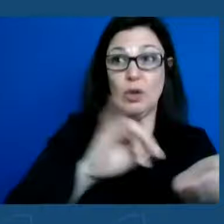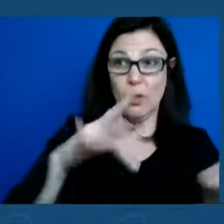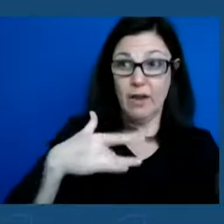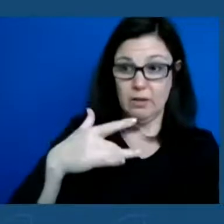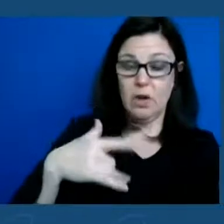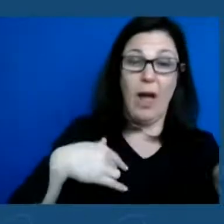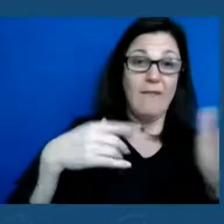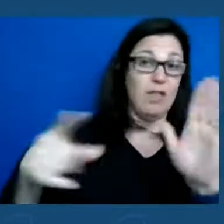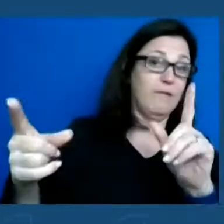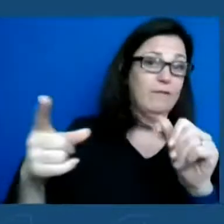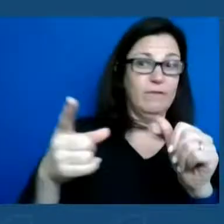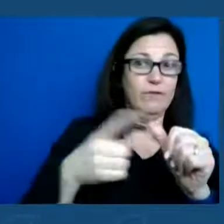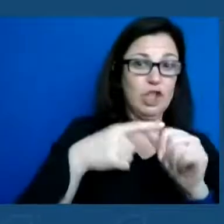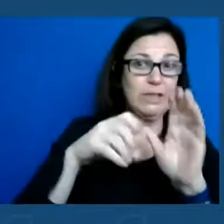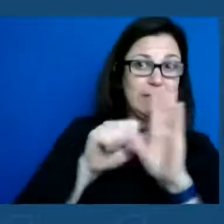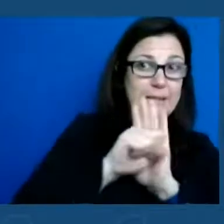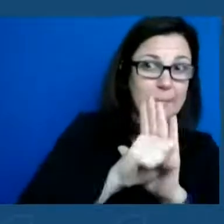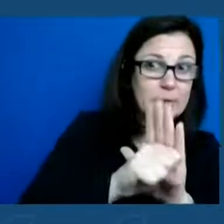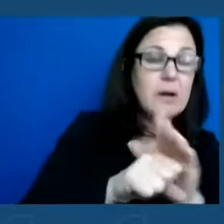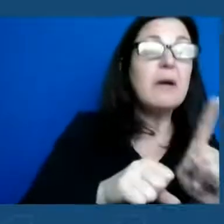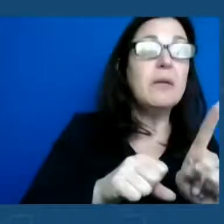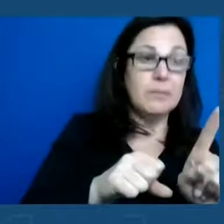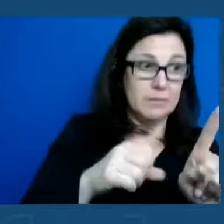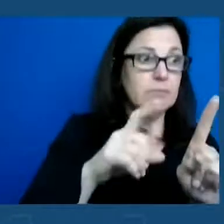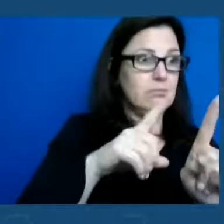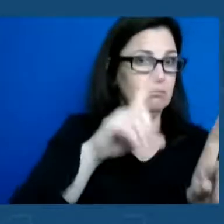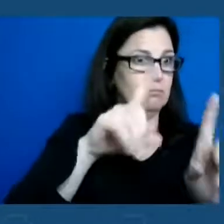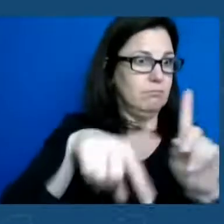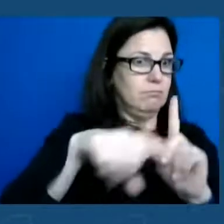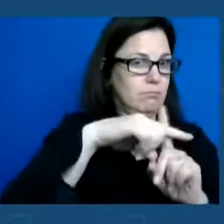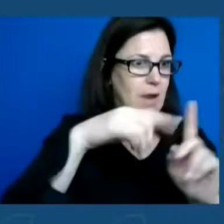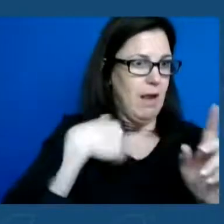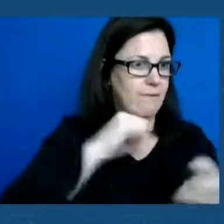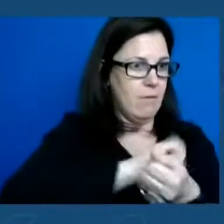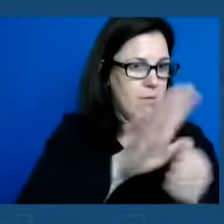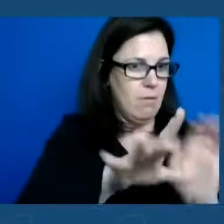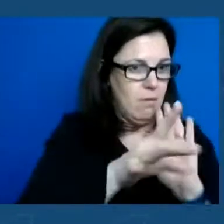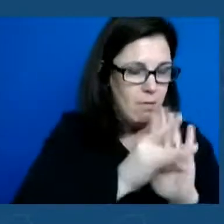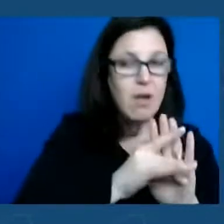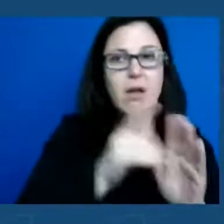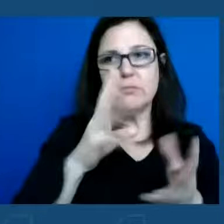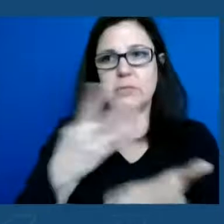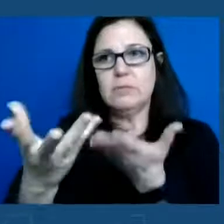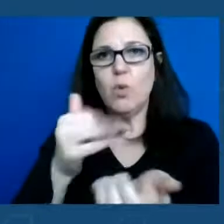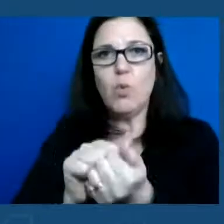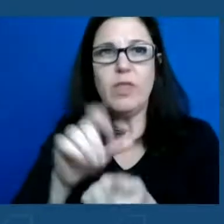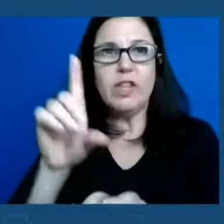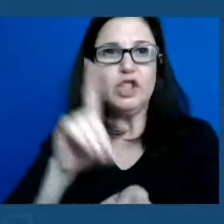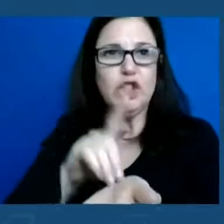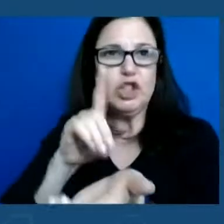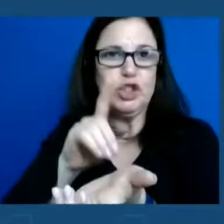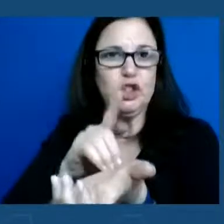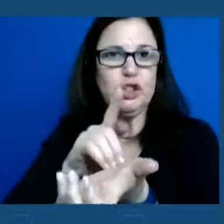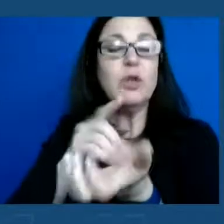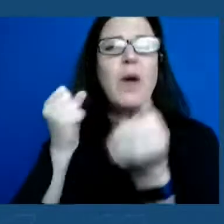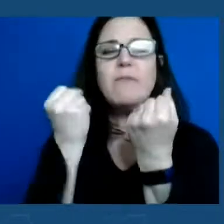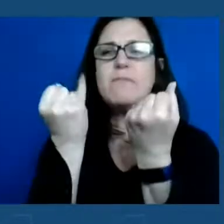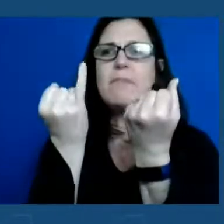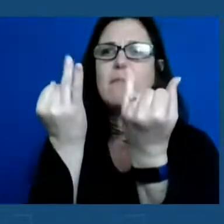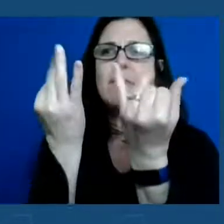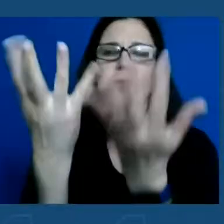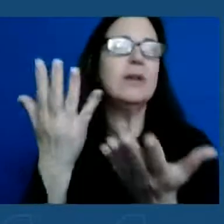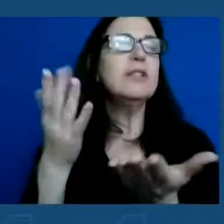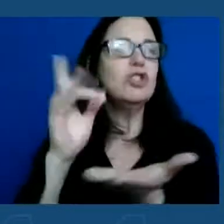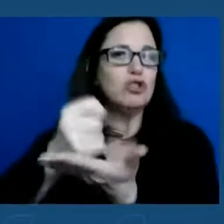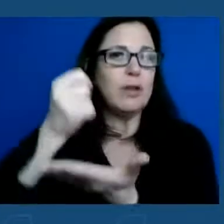it, because we have over 80,000 treatments, oral antivirals and monoclonal. We have no shortage. They're here. They